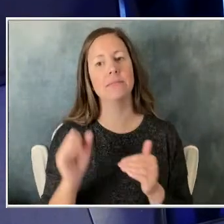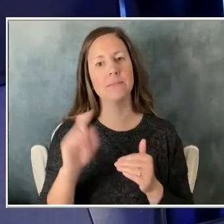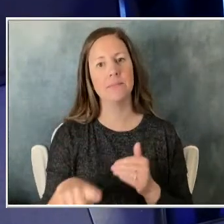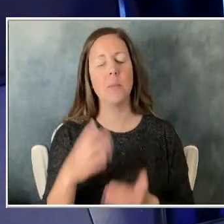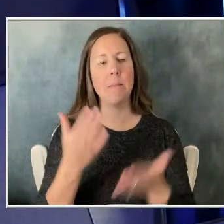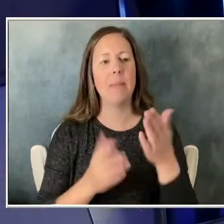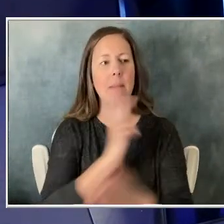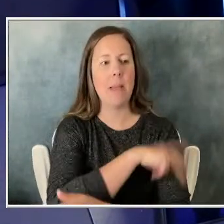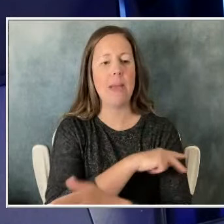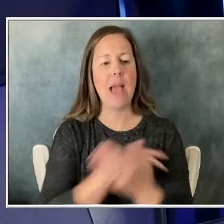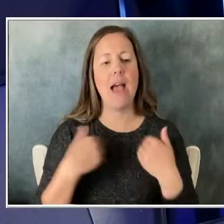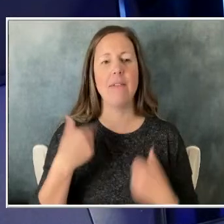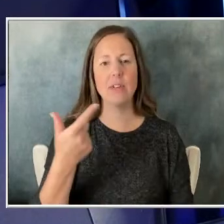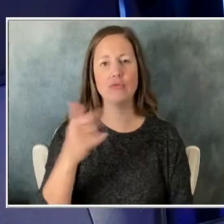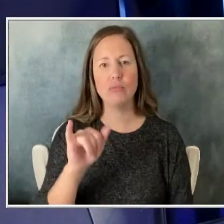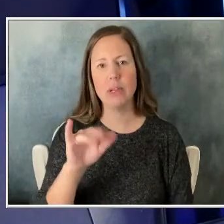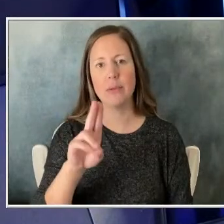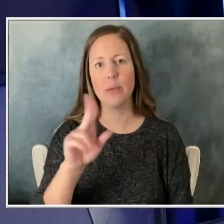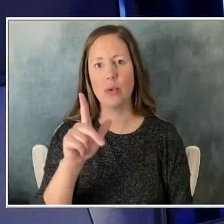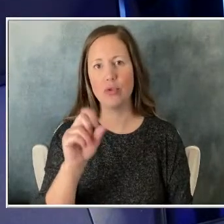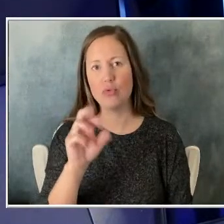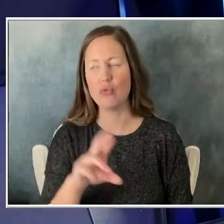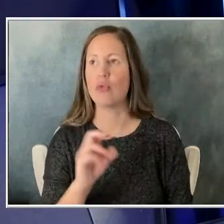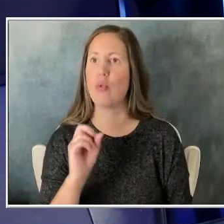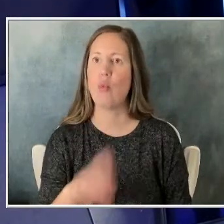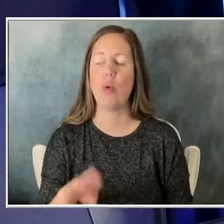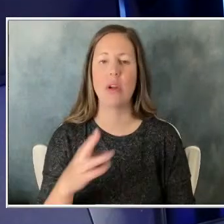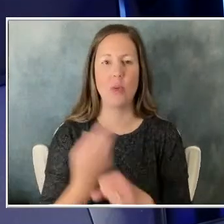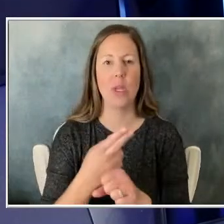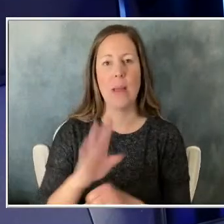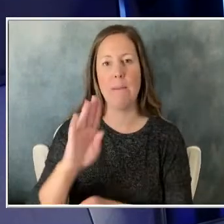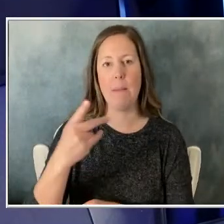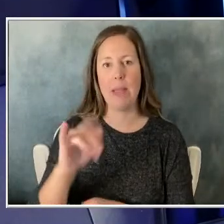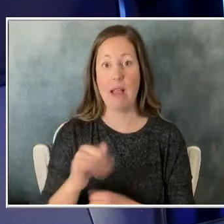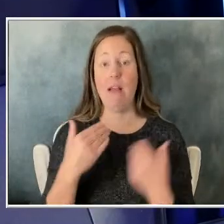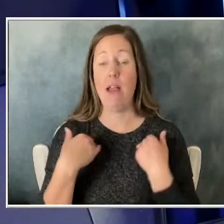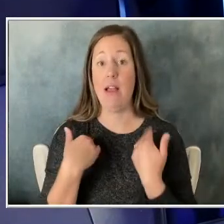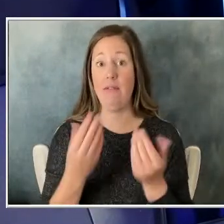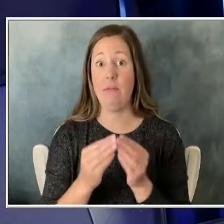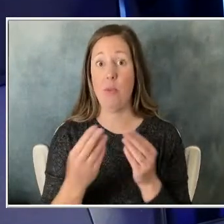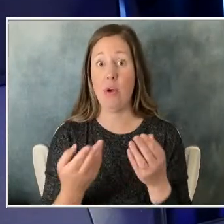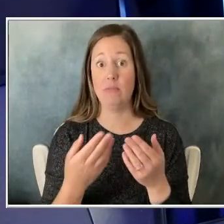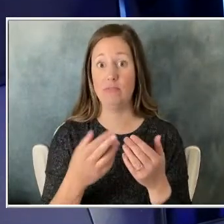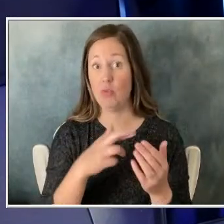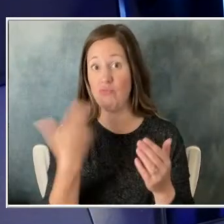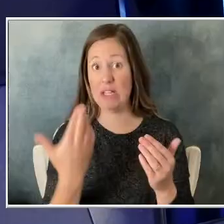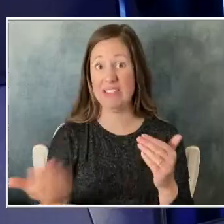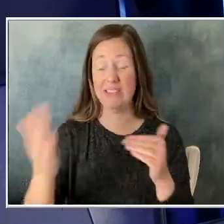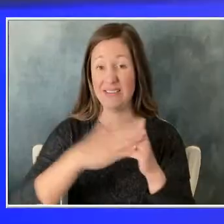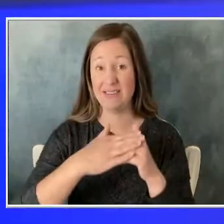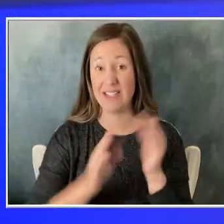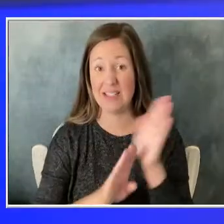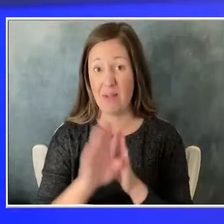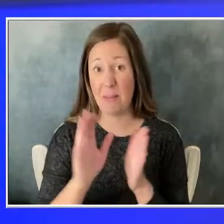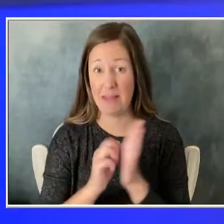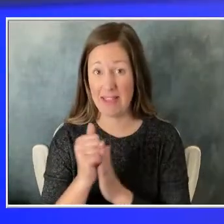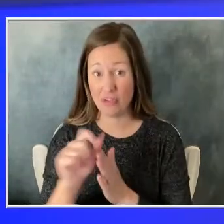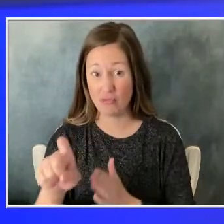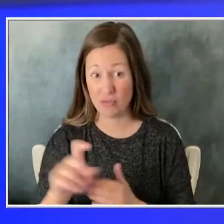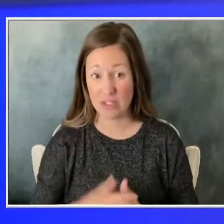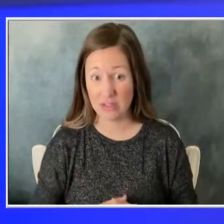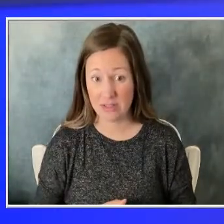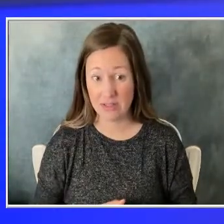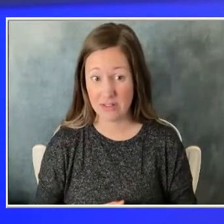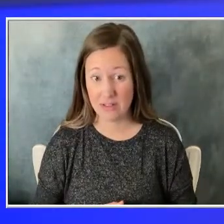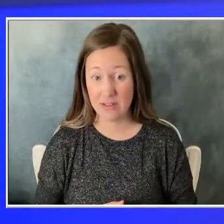or have taken PPIs have an increased risk of developing gastric cancer? There are some, we call it the